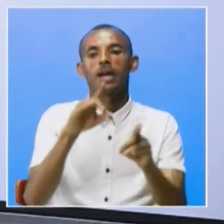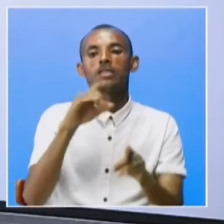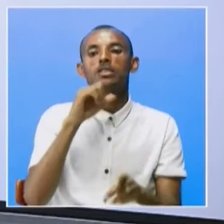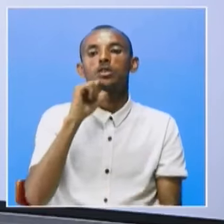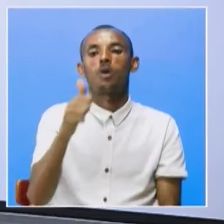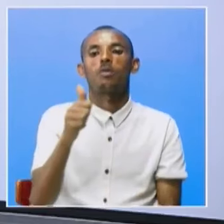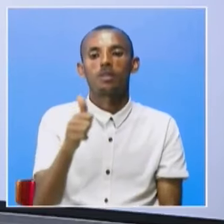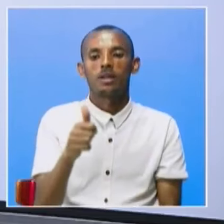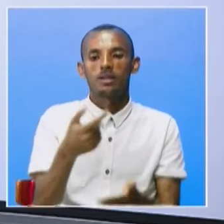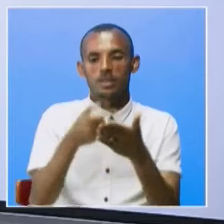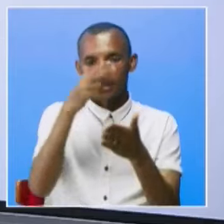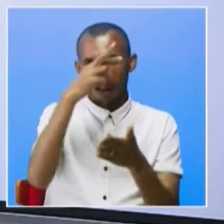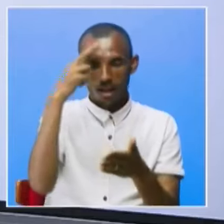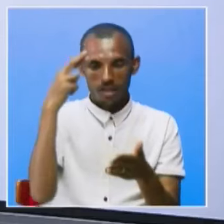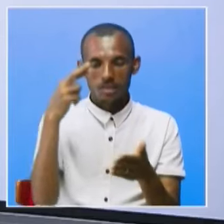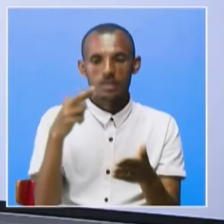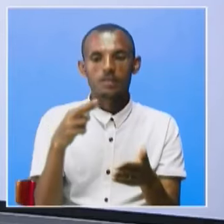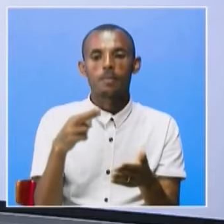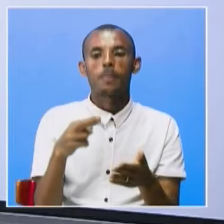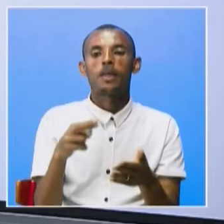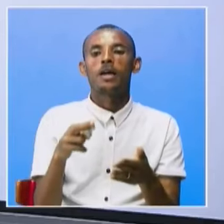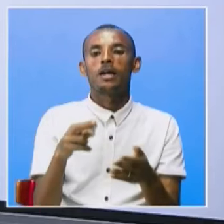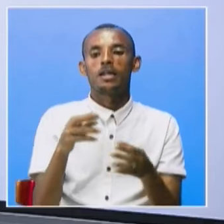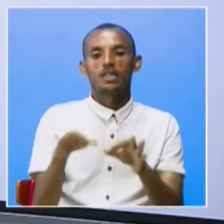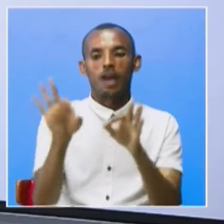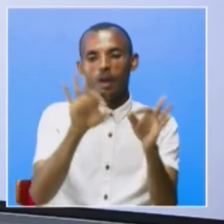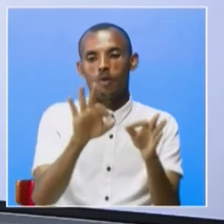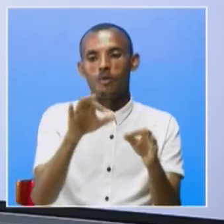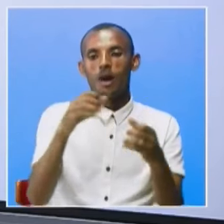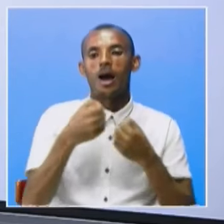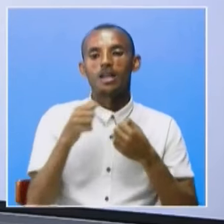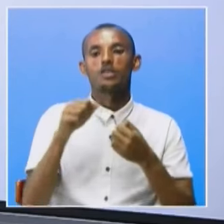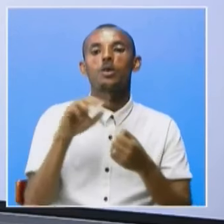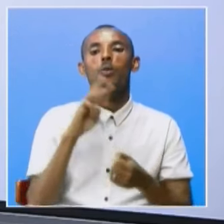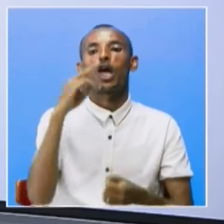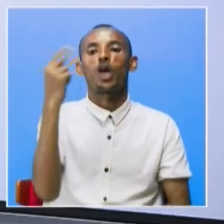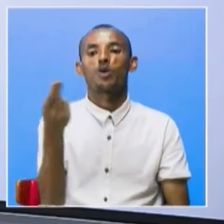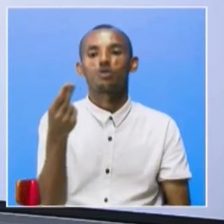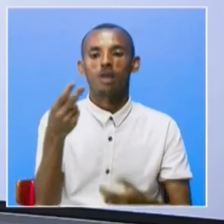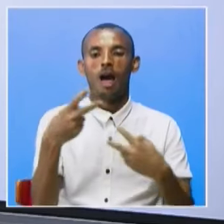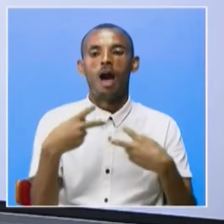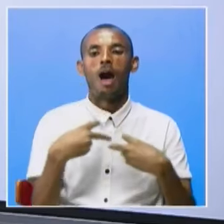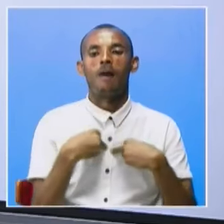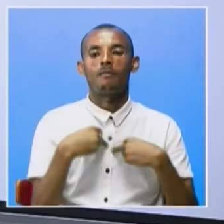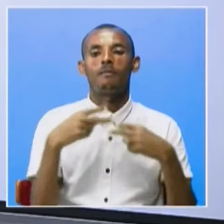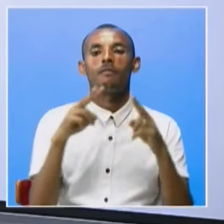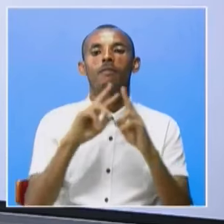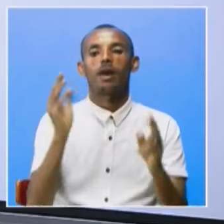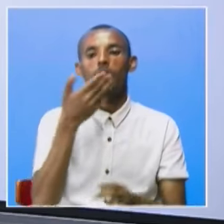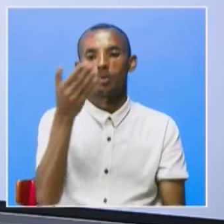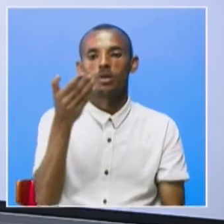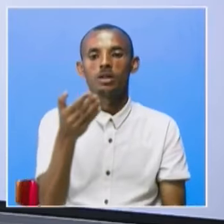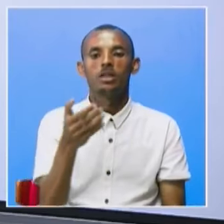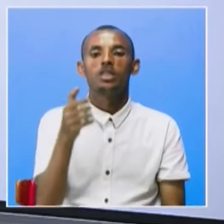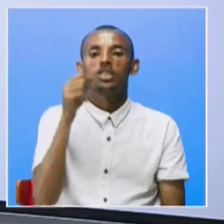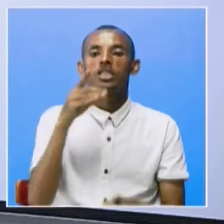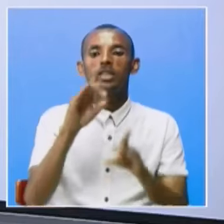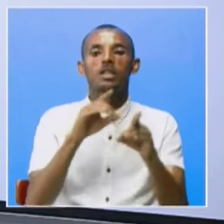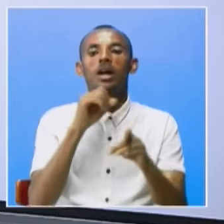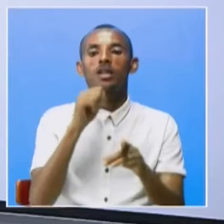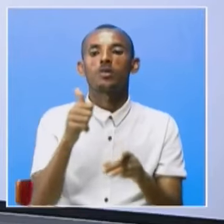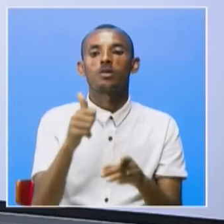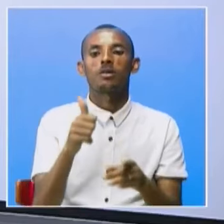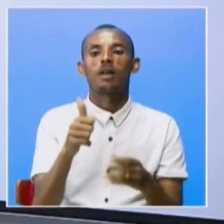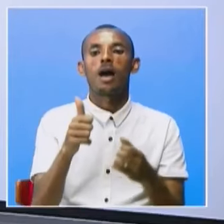in that case, instead of has, we use what? Have. Very good. She does not have to